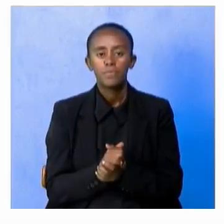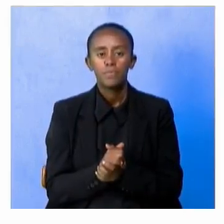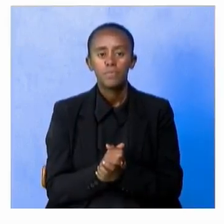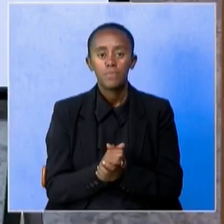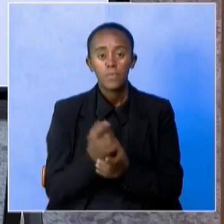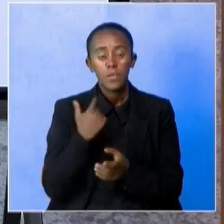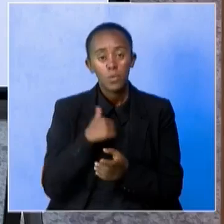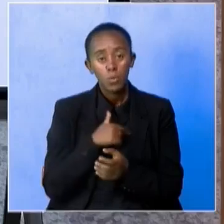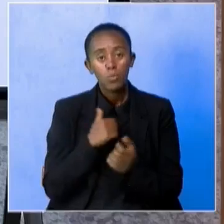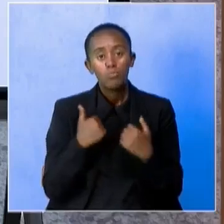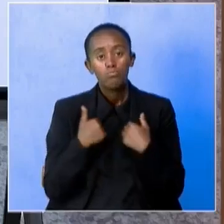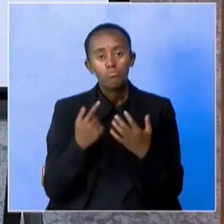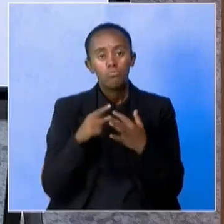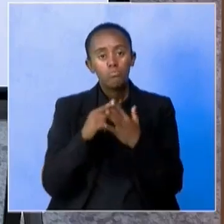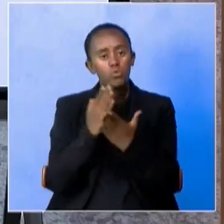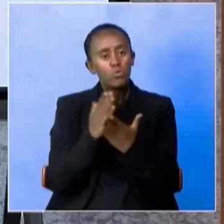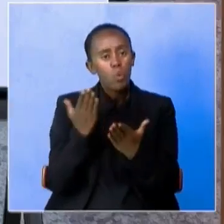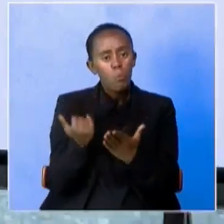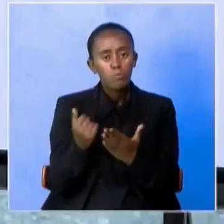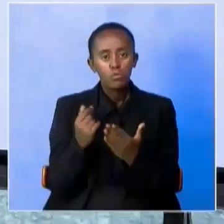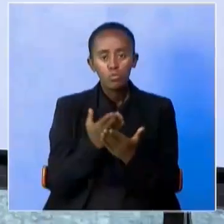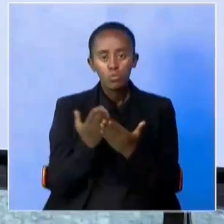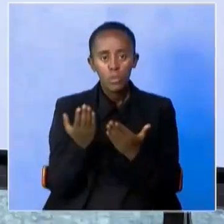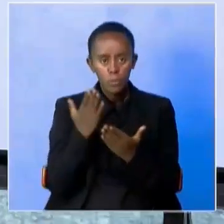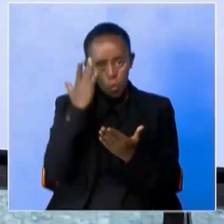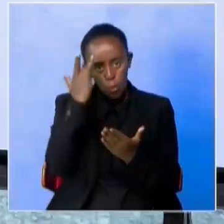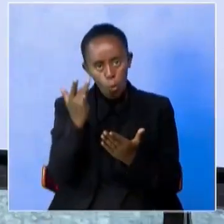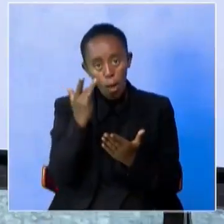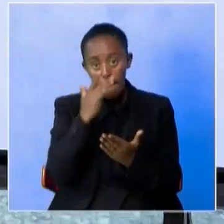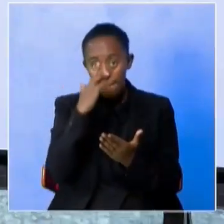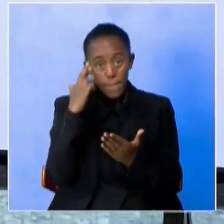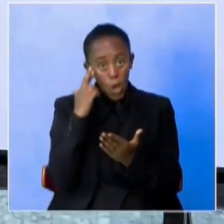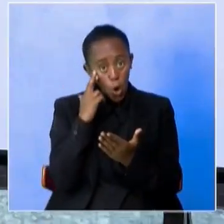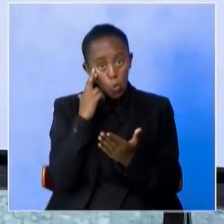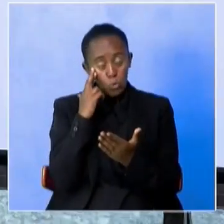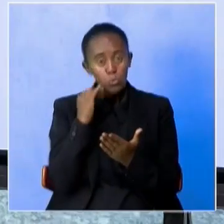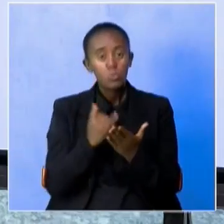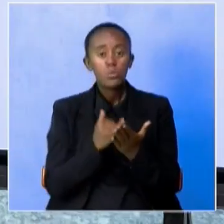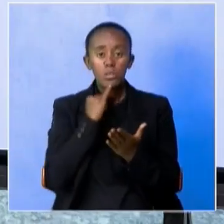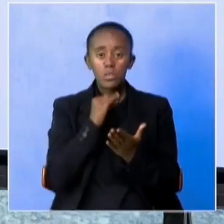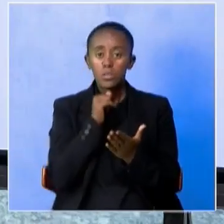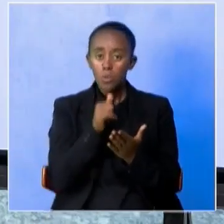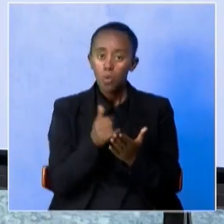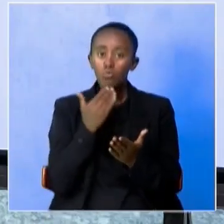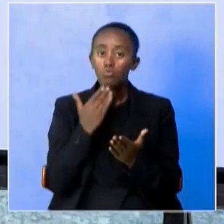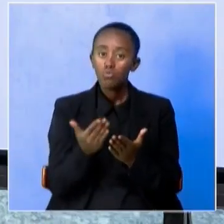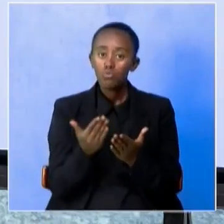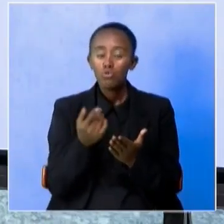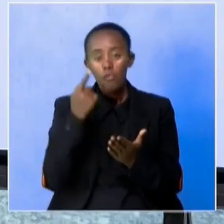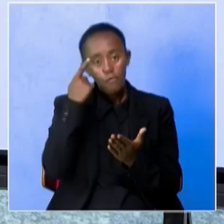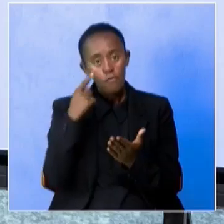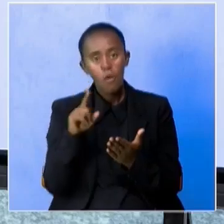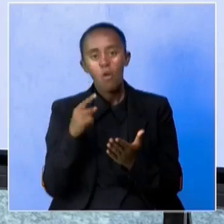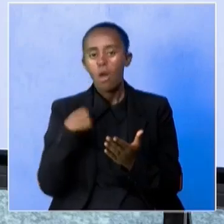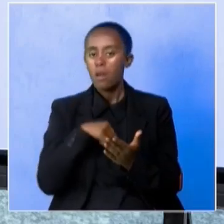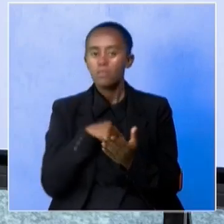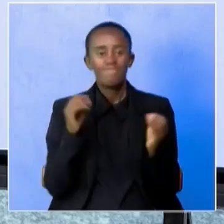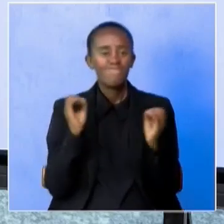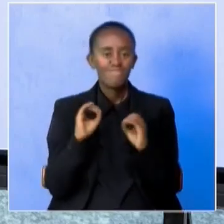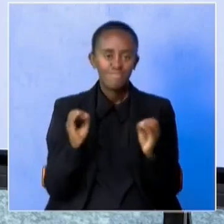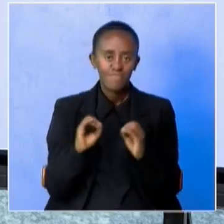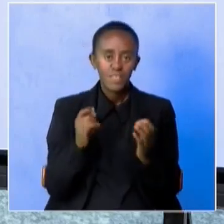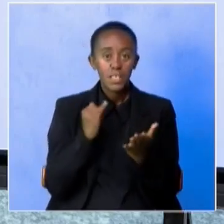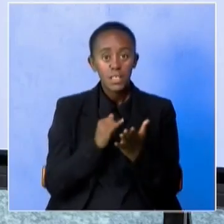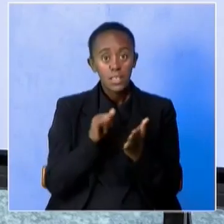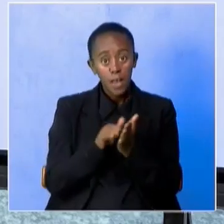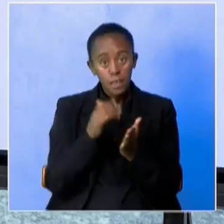We have stopped doing something. Why? Because it is not good for us. That is